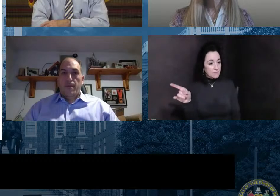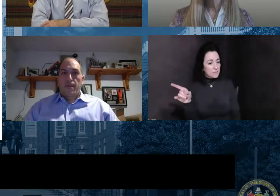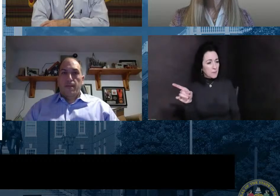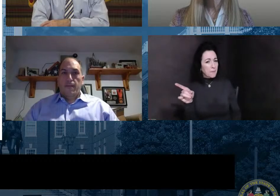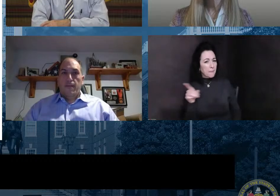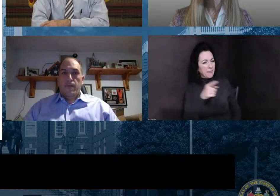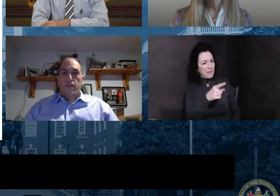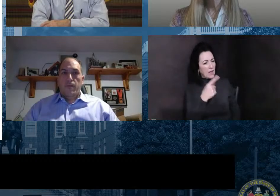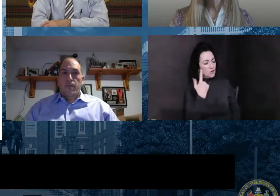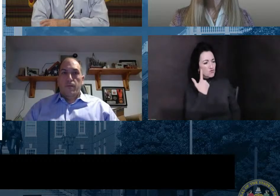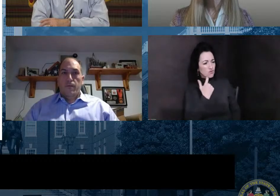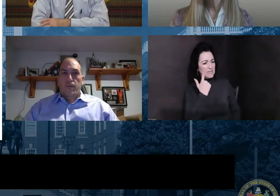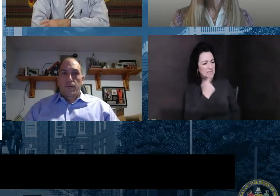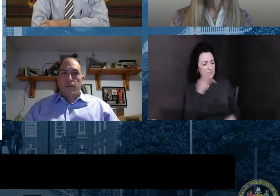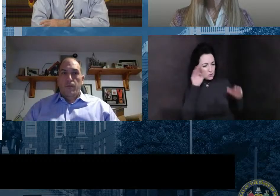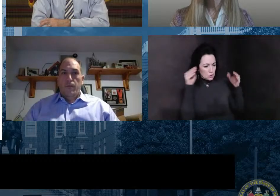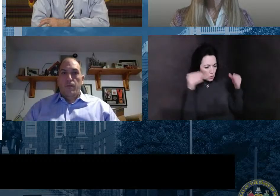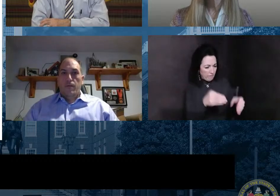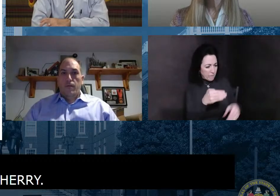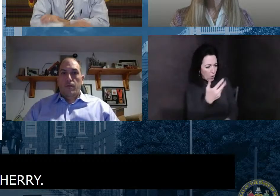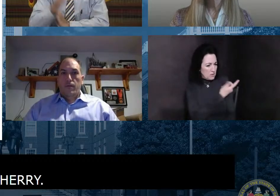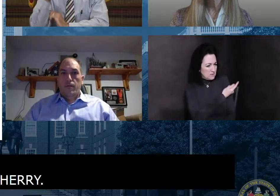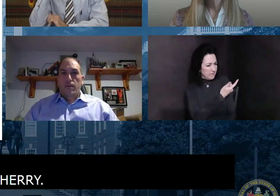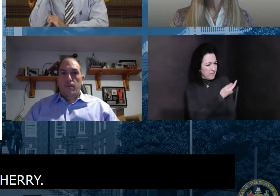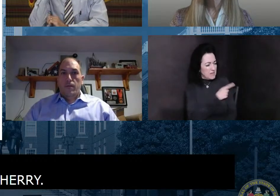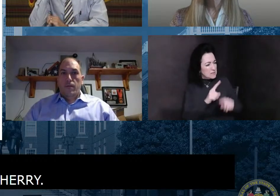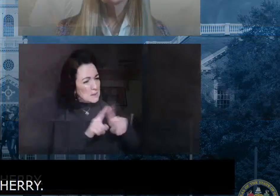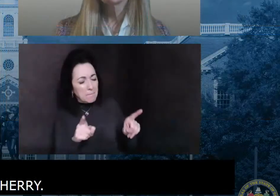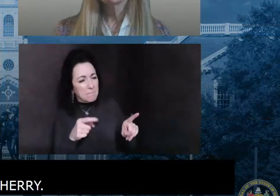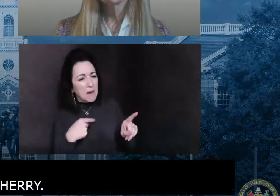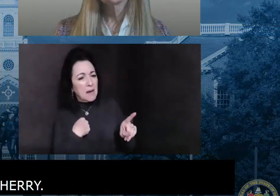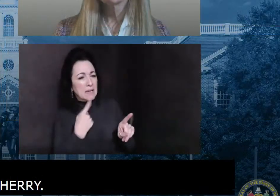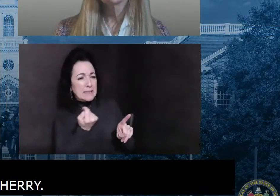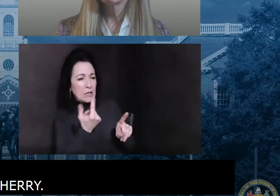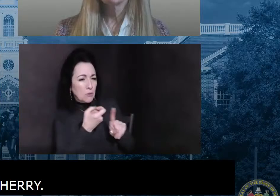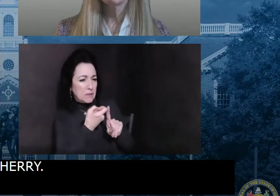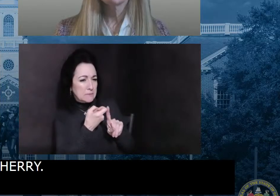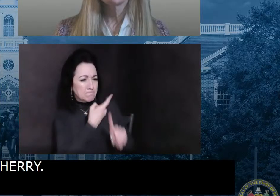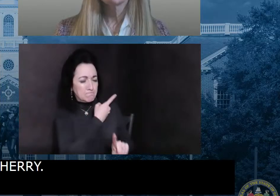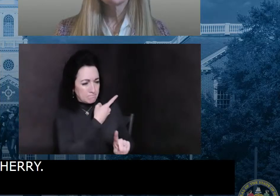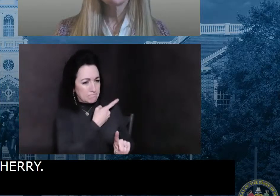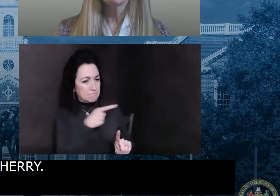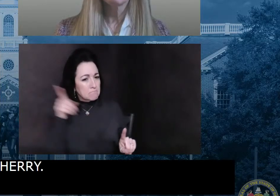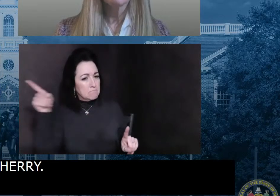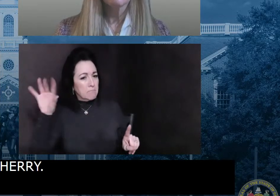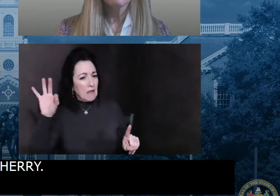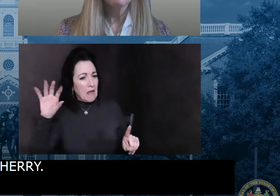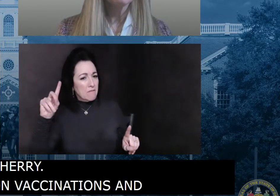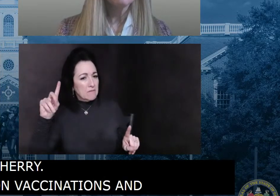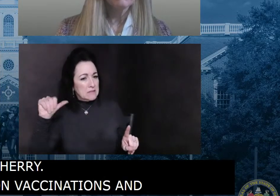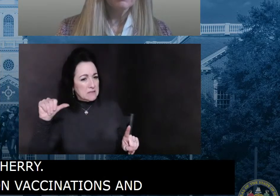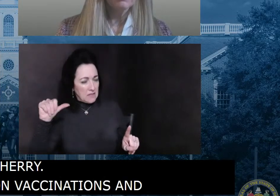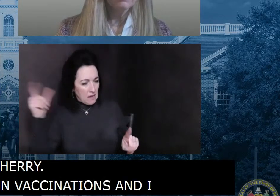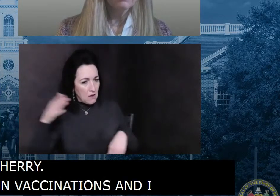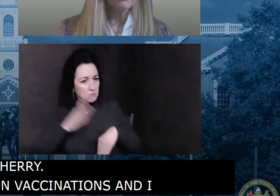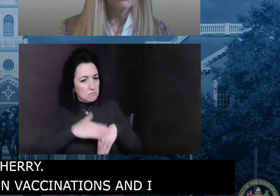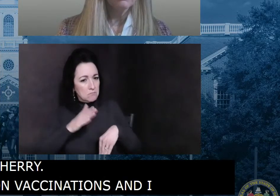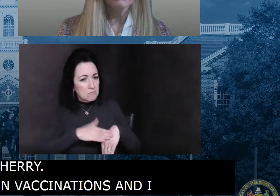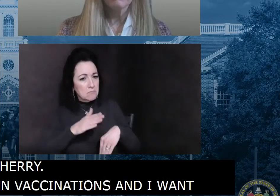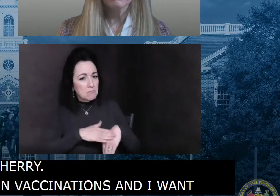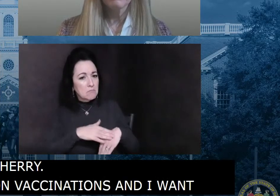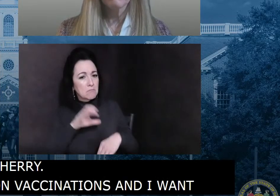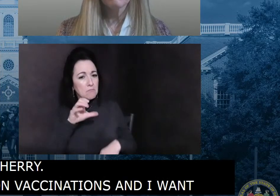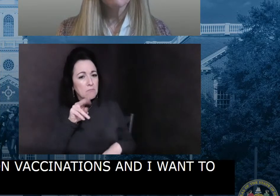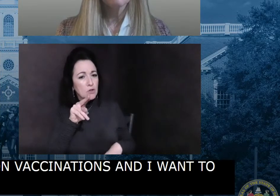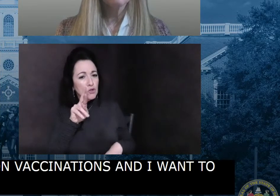has been so much on vaccinations, but I wanted to touch on a slightly different topic. The FDA has sent out a warning that curative tests are providing a high rate of